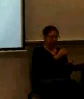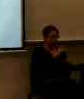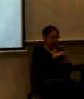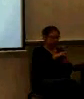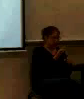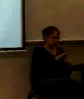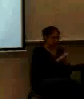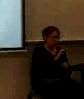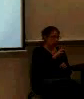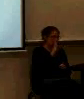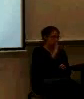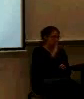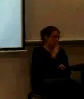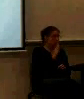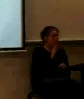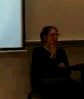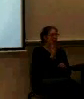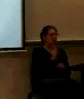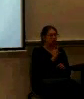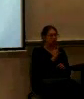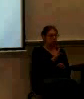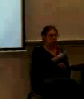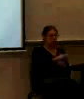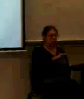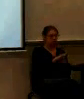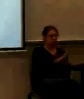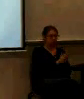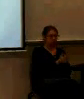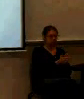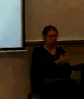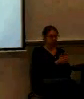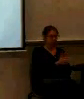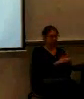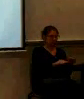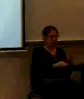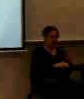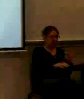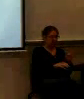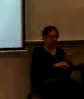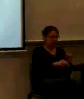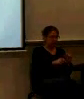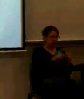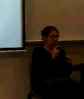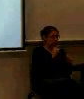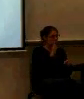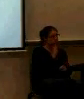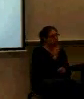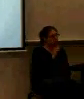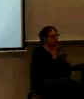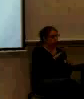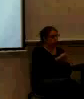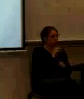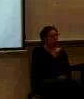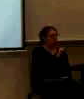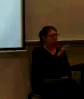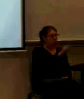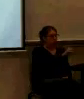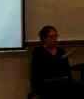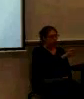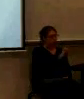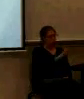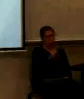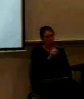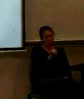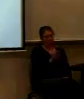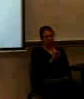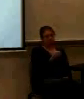So are beer and soda, are they acidic or are they basic? They're acidic, right? So they're